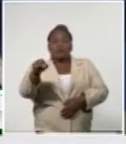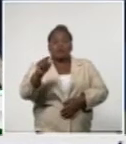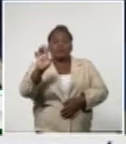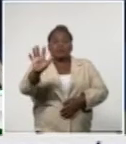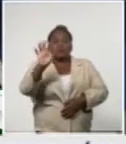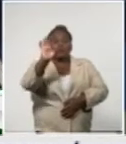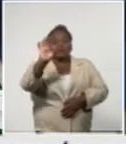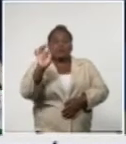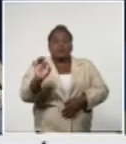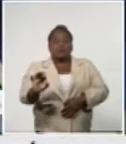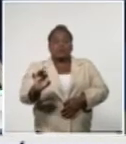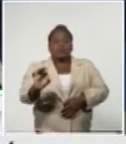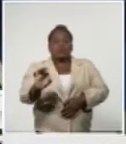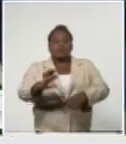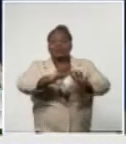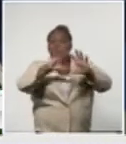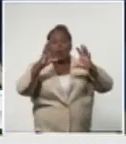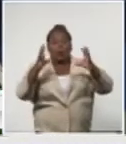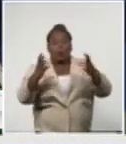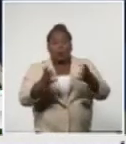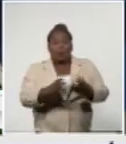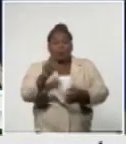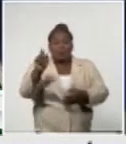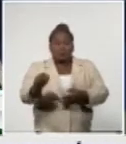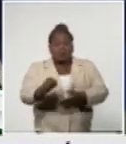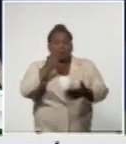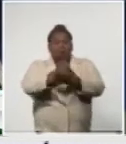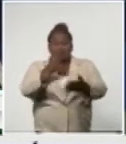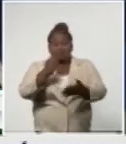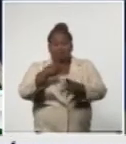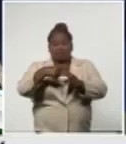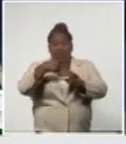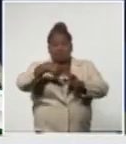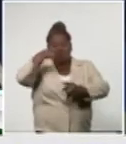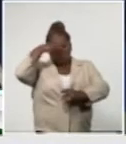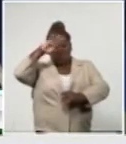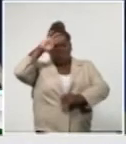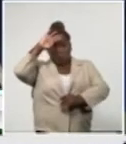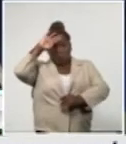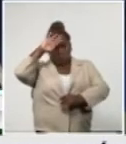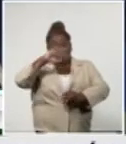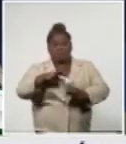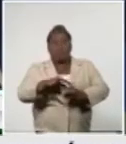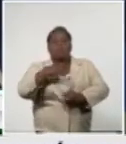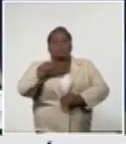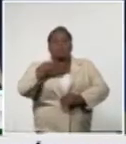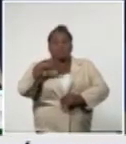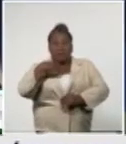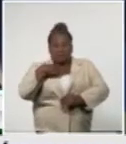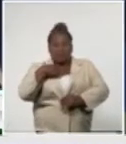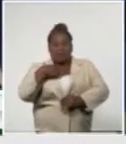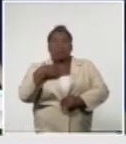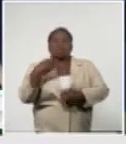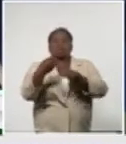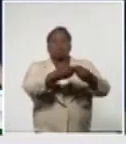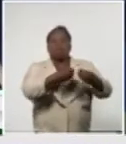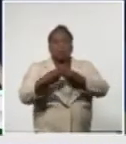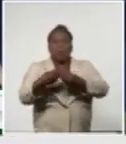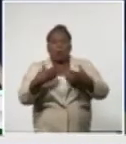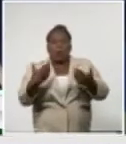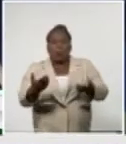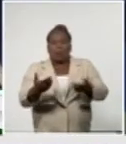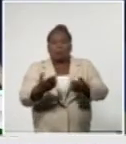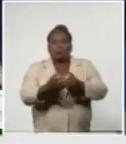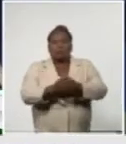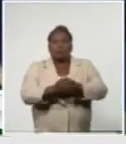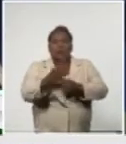88.5% of all cases diagnosed with the disease in Cuba have as a source of infection